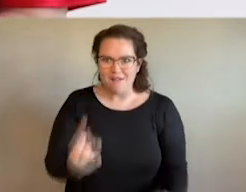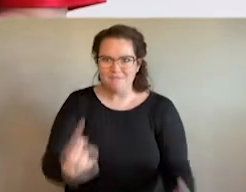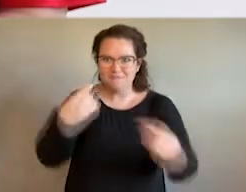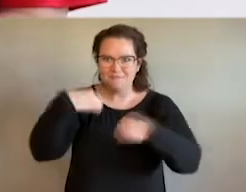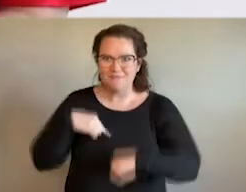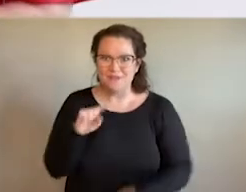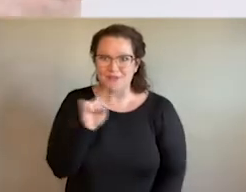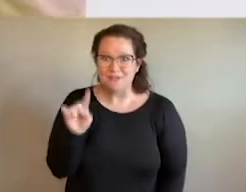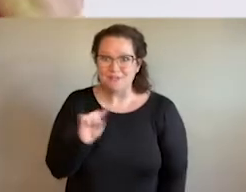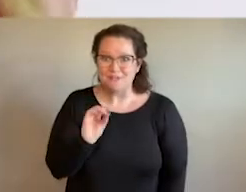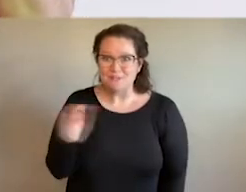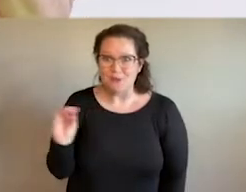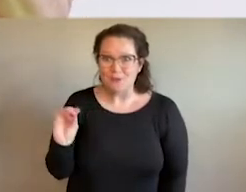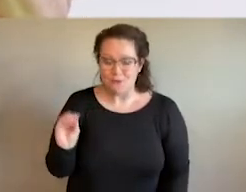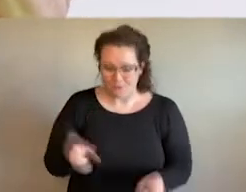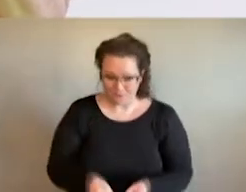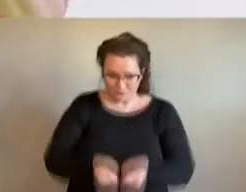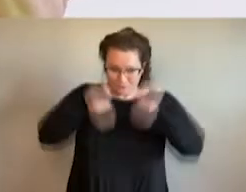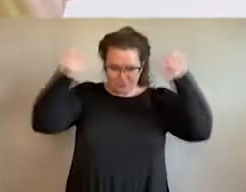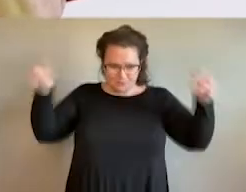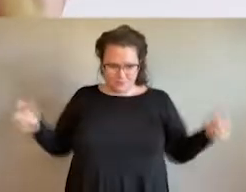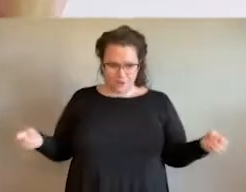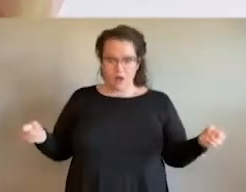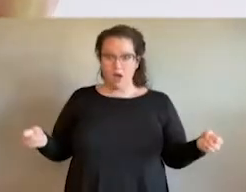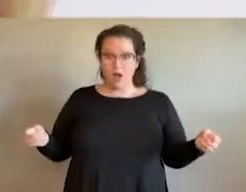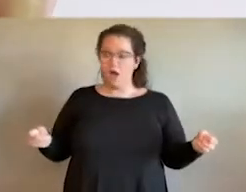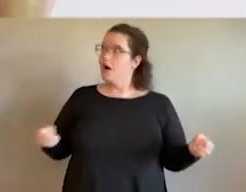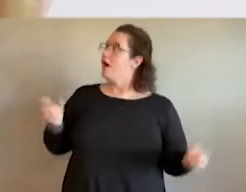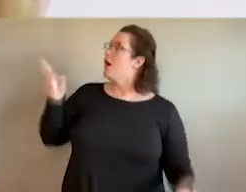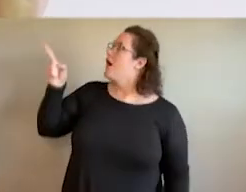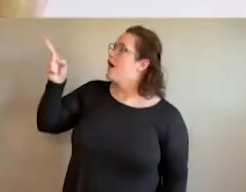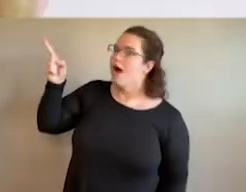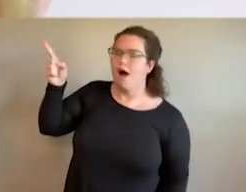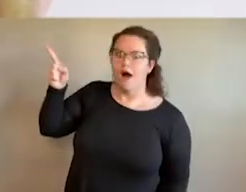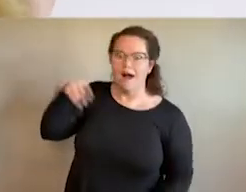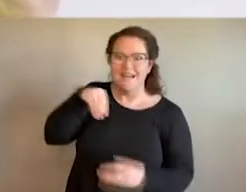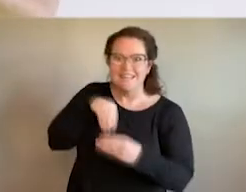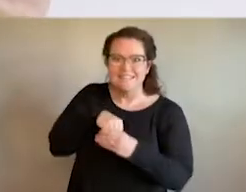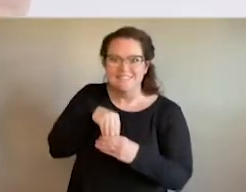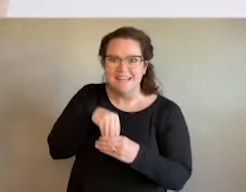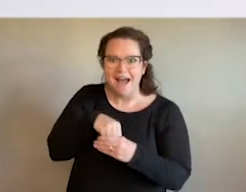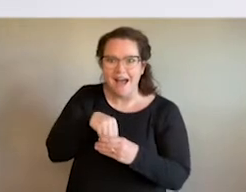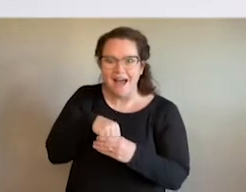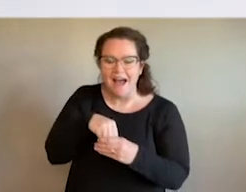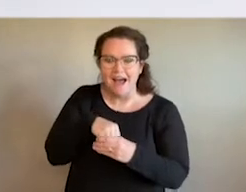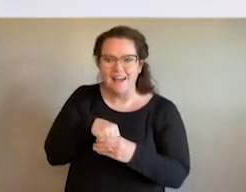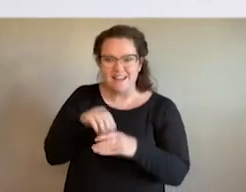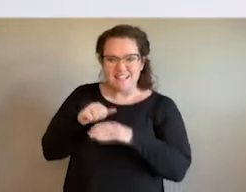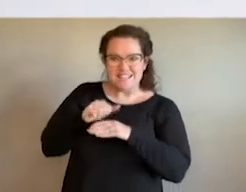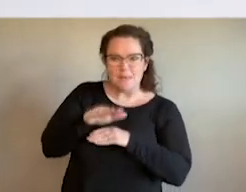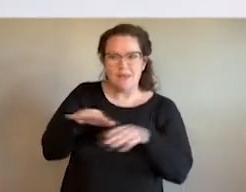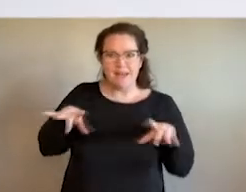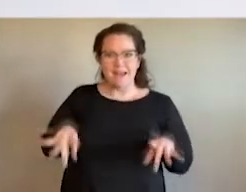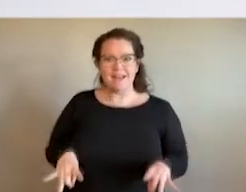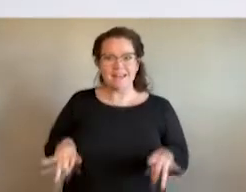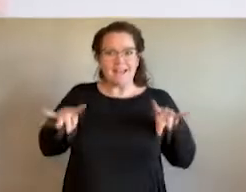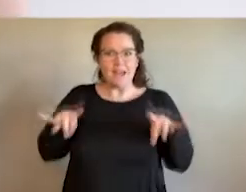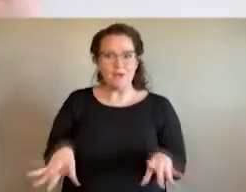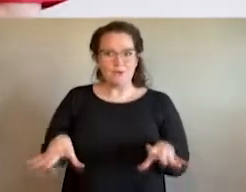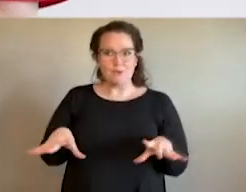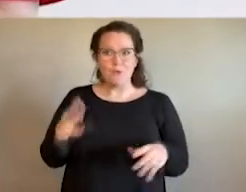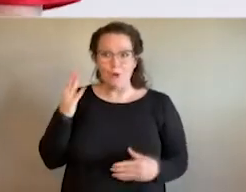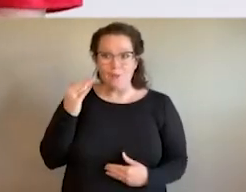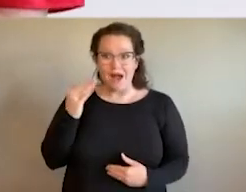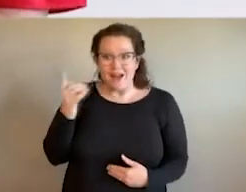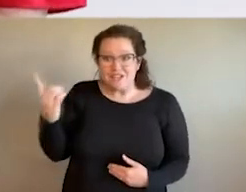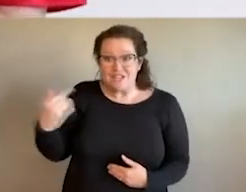the zoo. So I opened up this package and y'all, this is what's in it. She sent me a kangaroo because she says